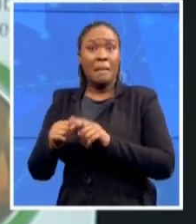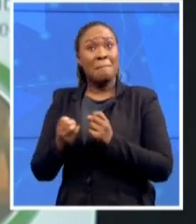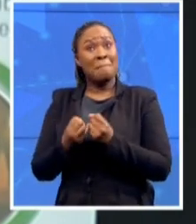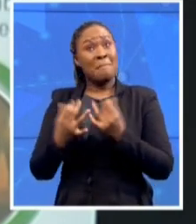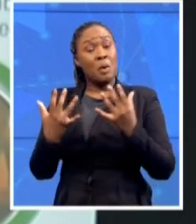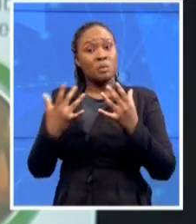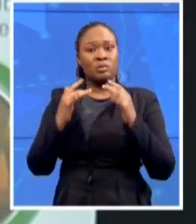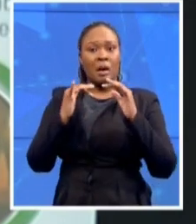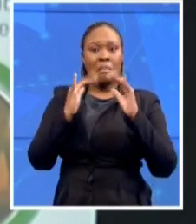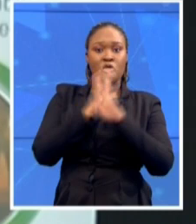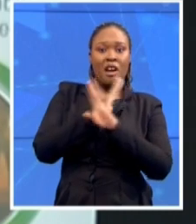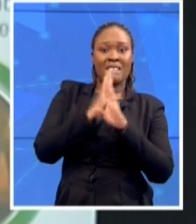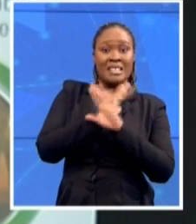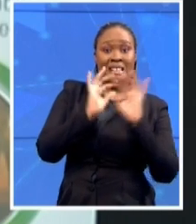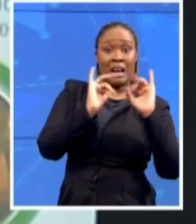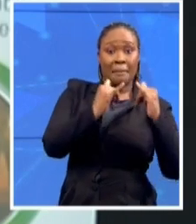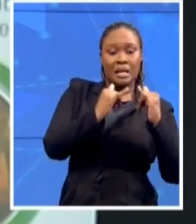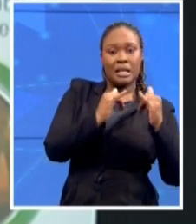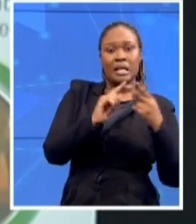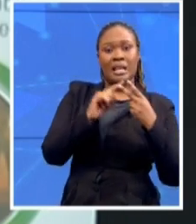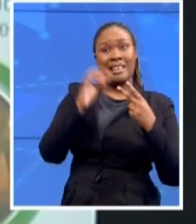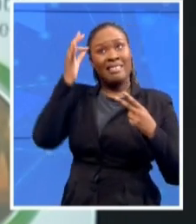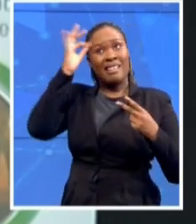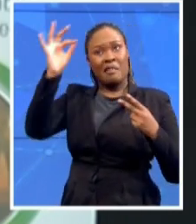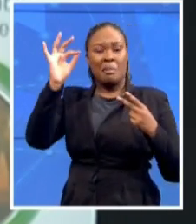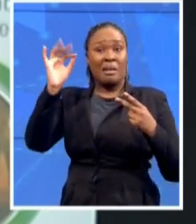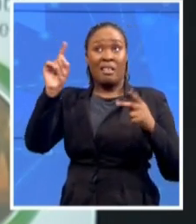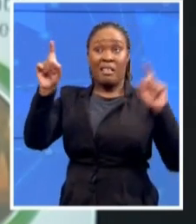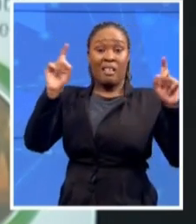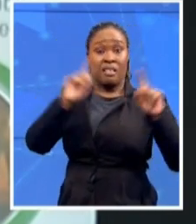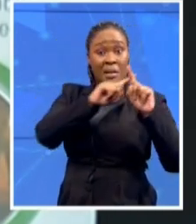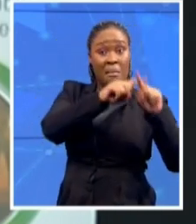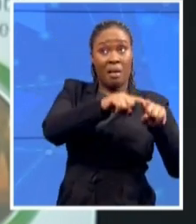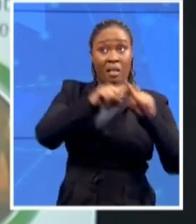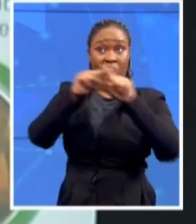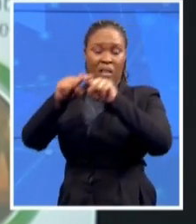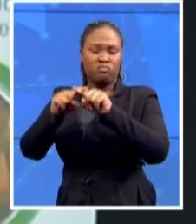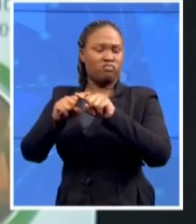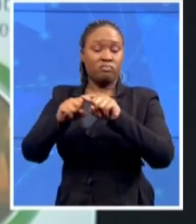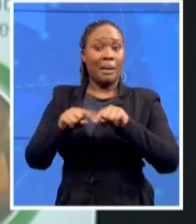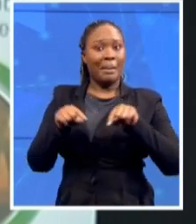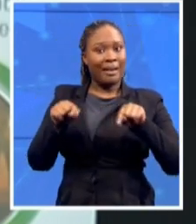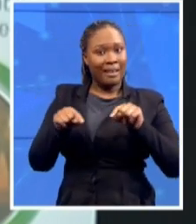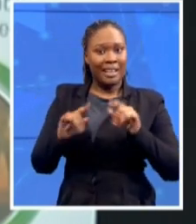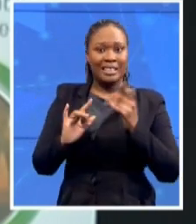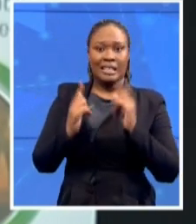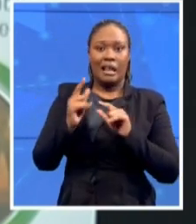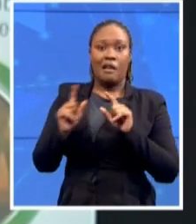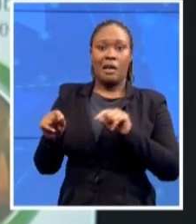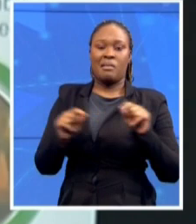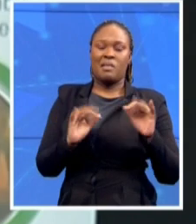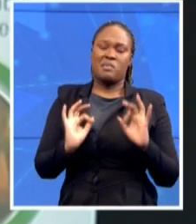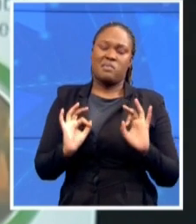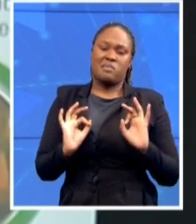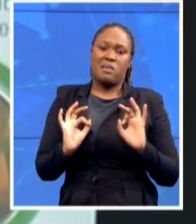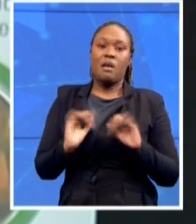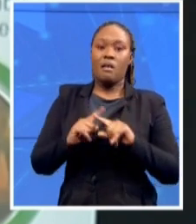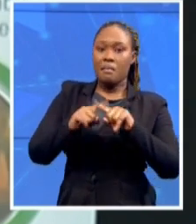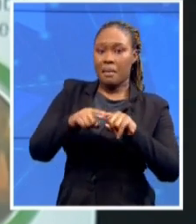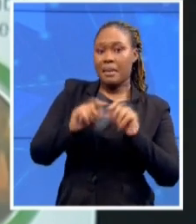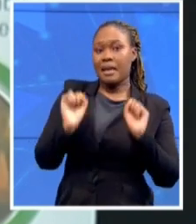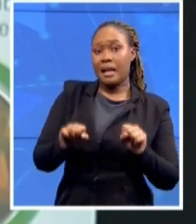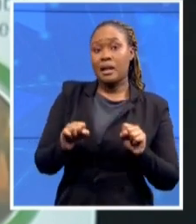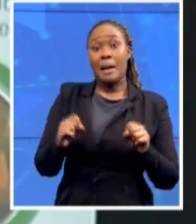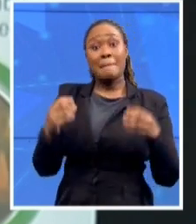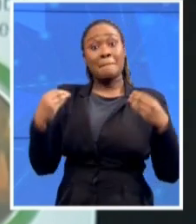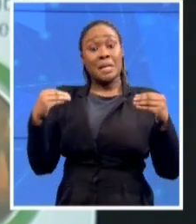government. We all understand that business is a risky thing, but doing business with the City of Cape Town is about